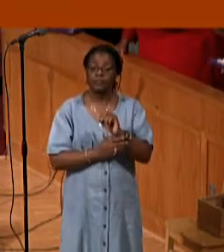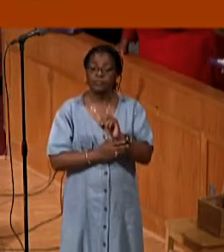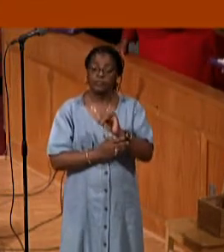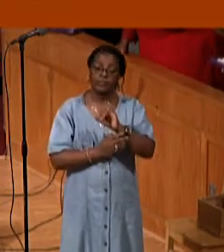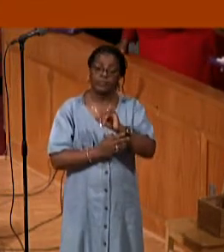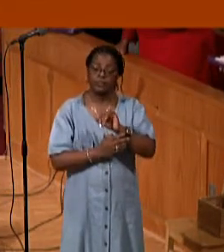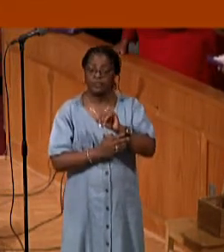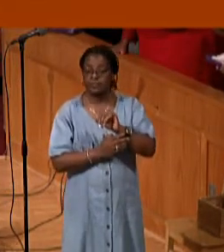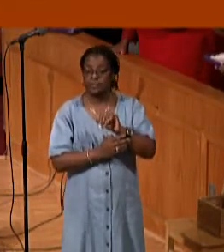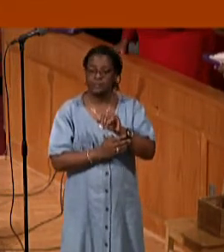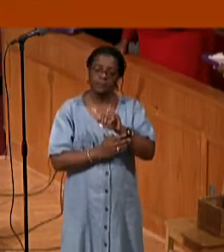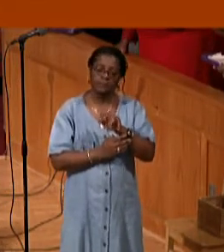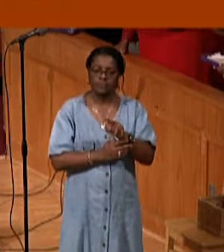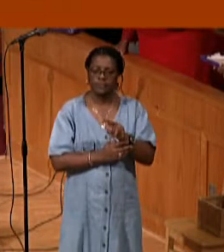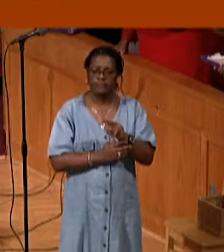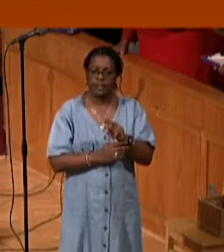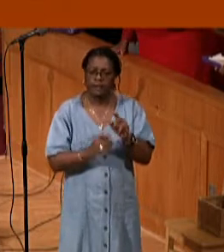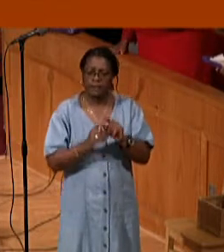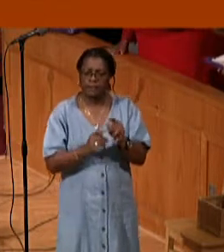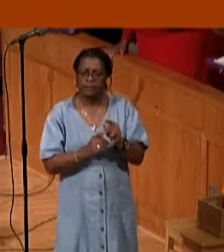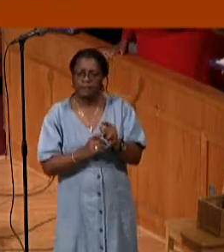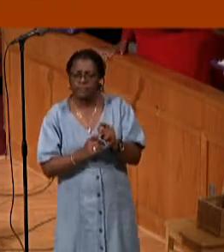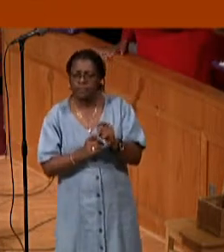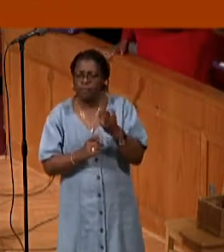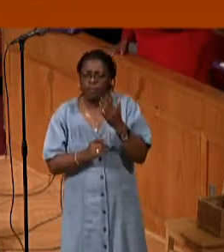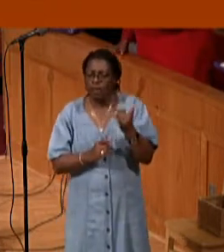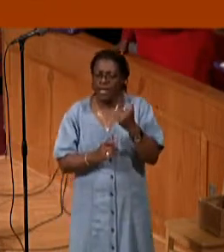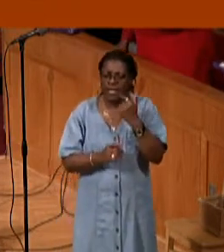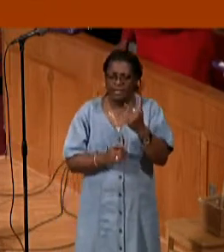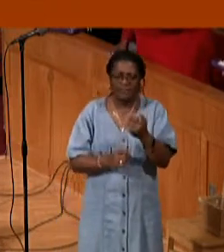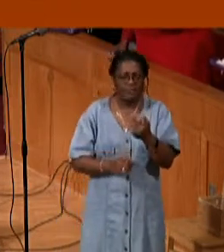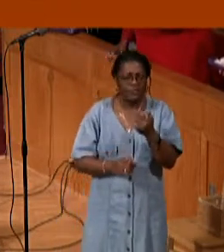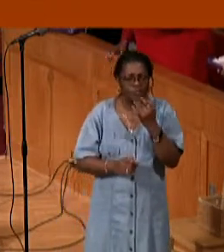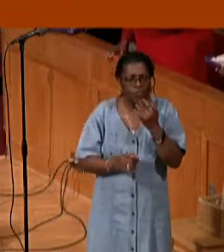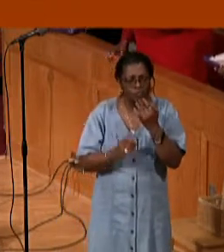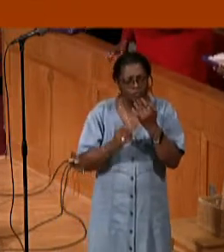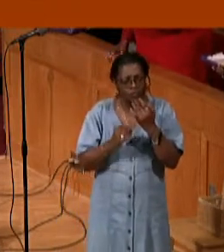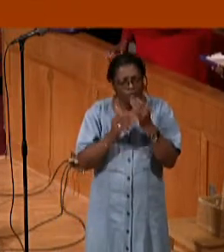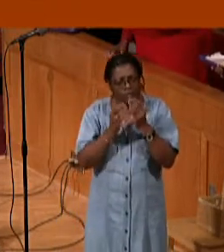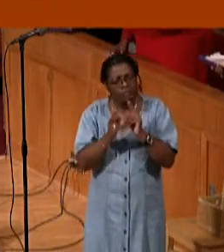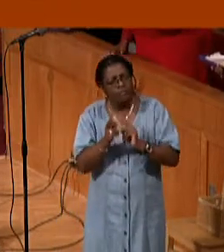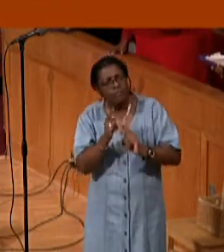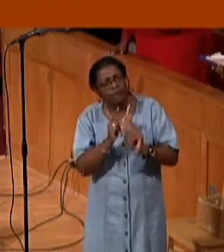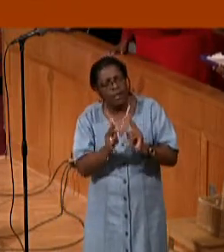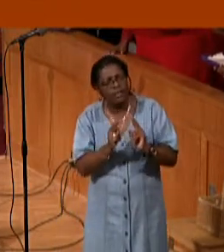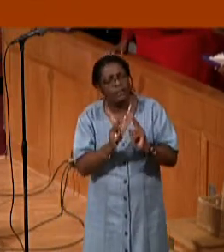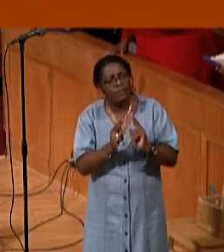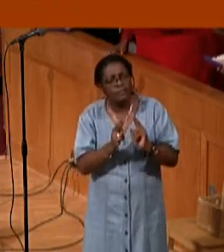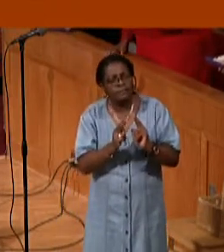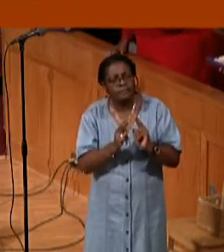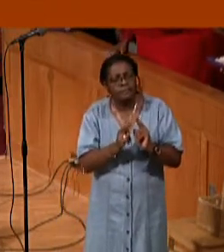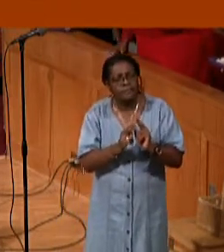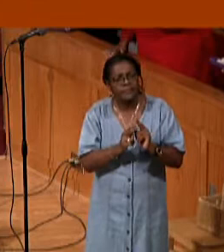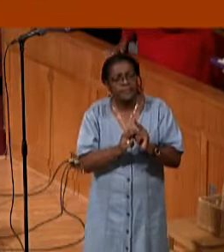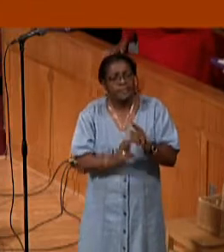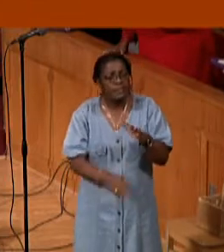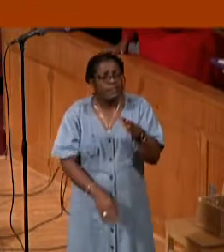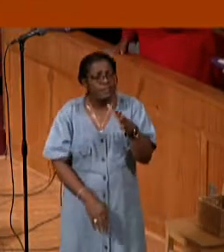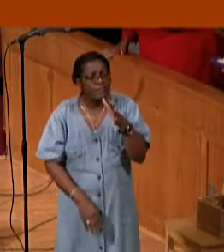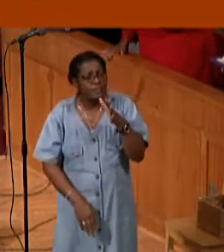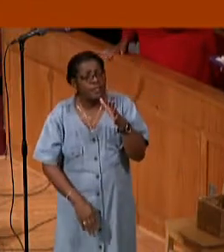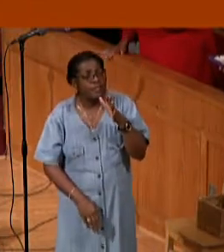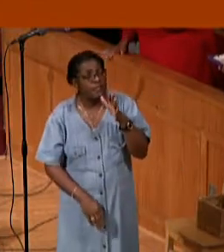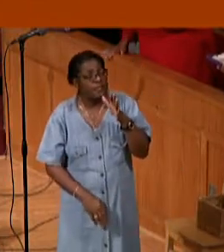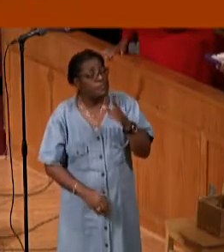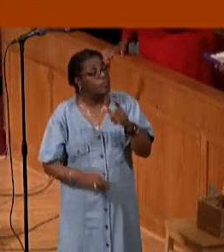it says, but why am I so favored that the mother of my Lord